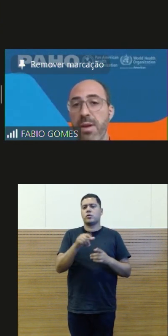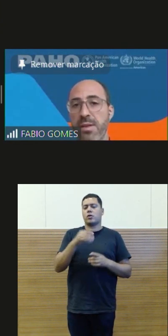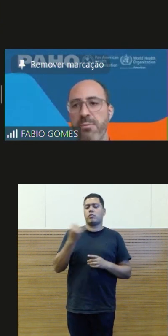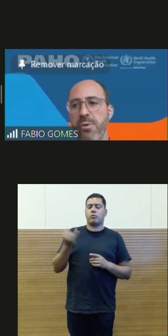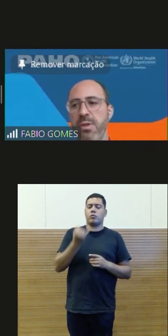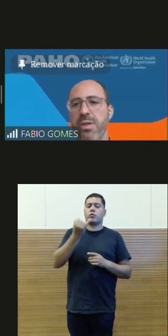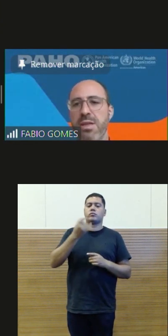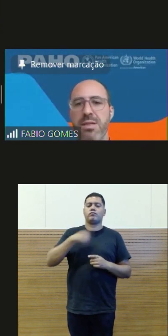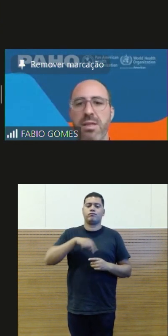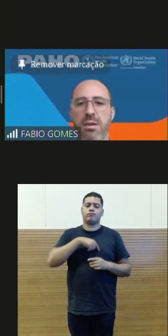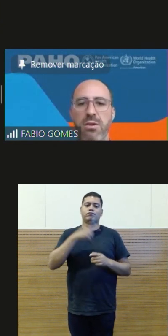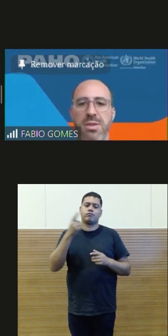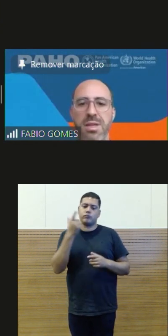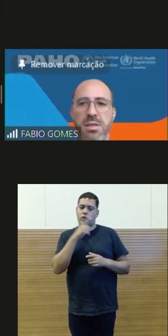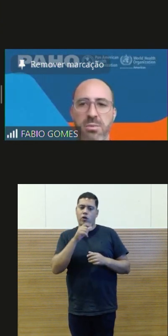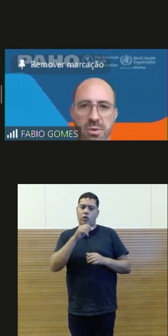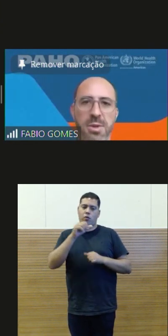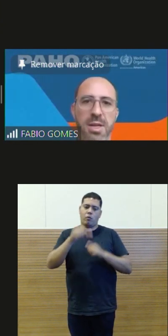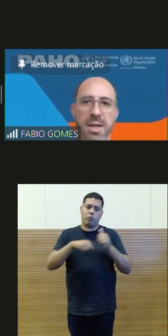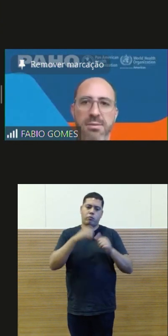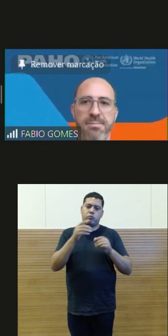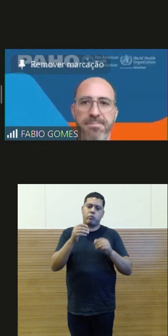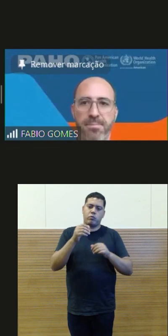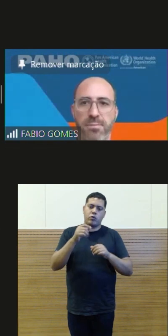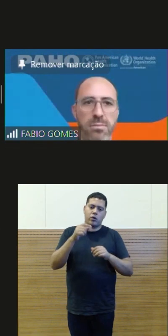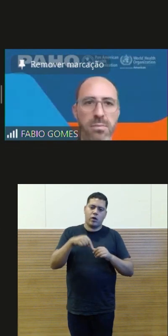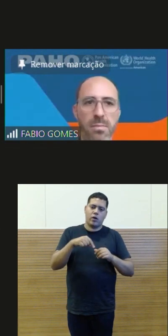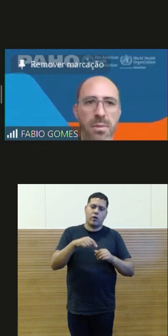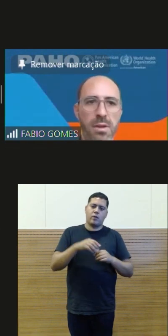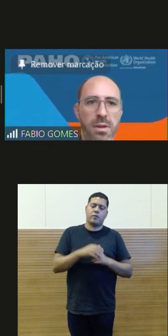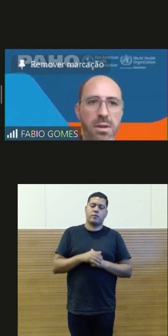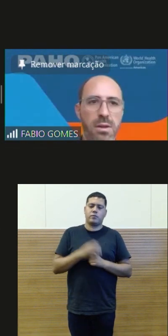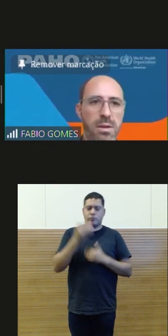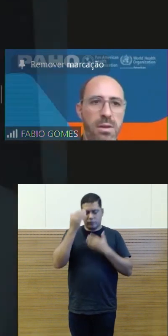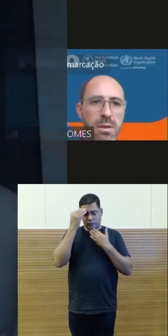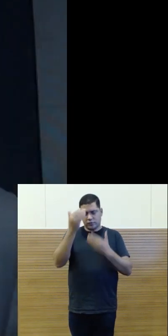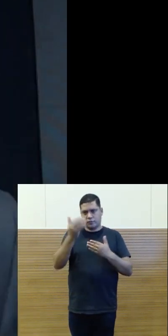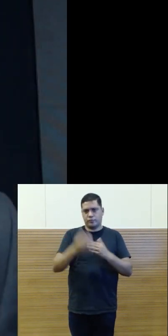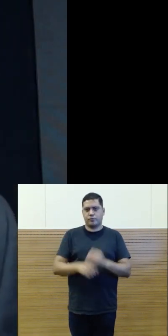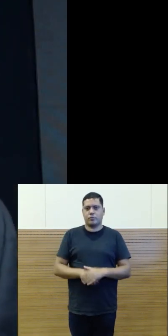taxes and other regulatory measures that are important for us to have the scenario in our region. Thank you very much.